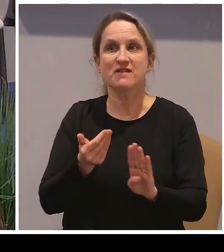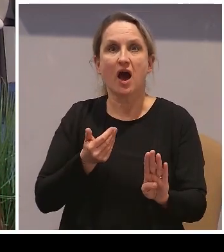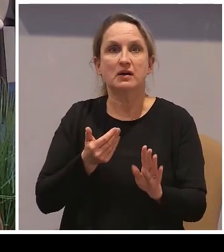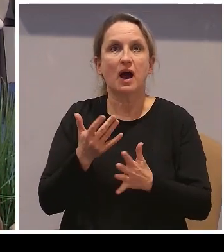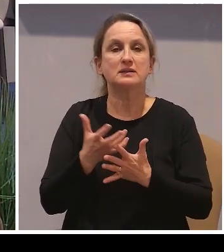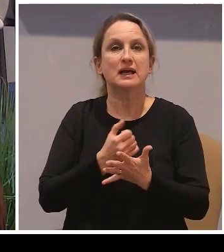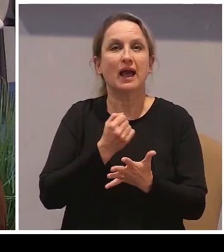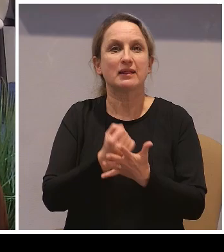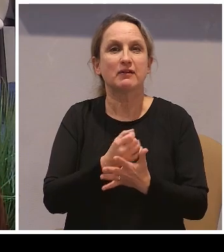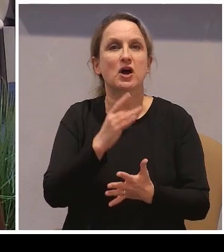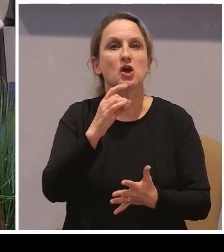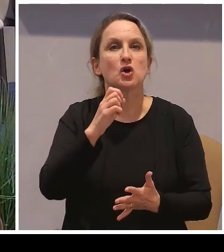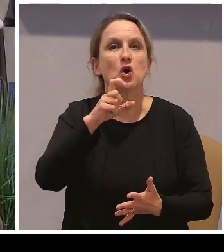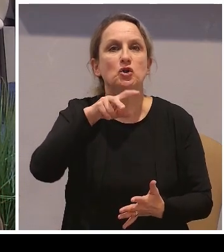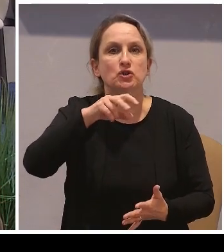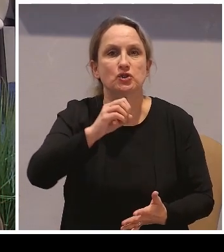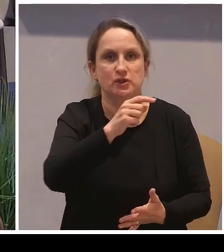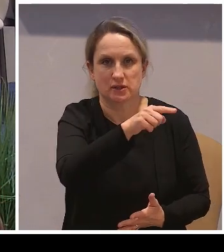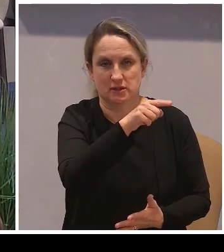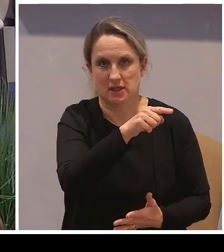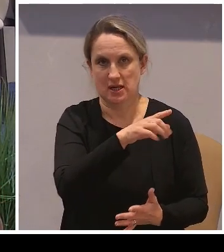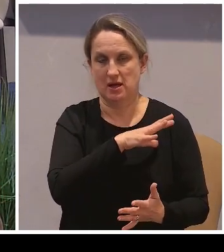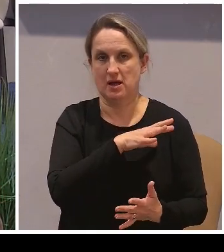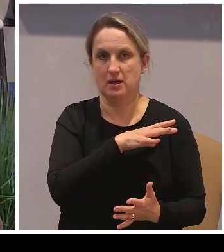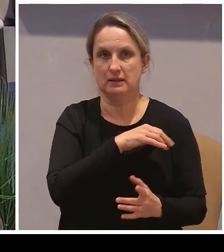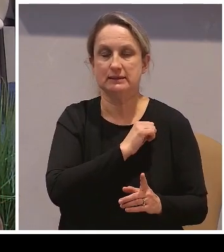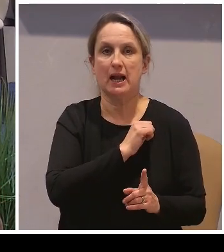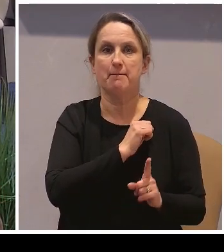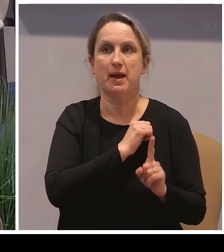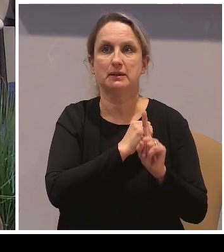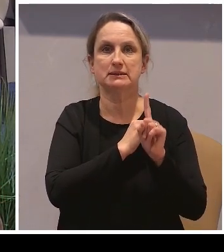Globally, somebody else's. So who should we address?